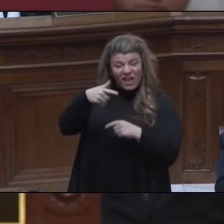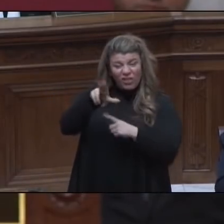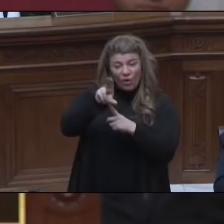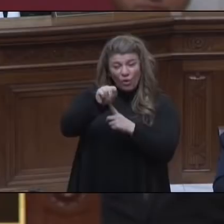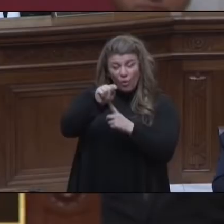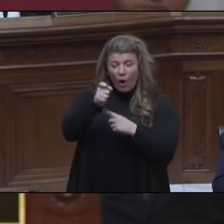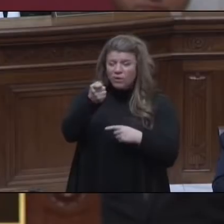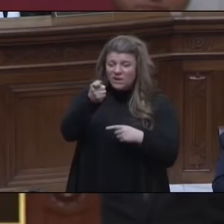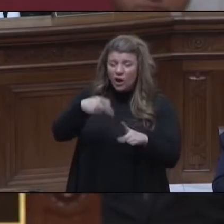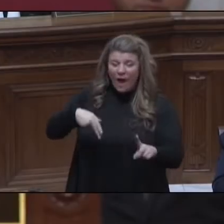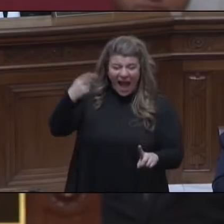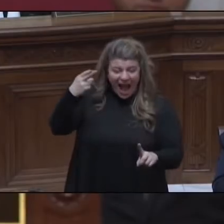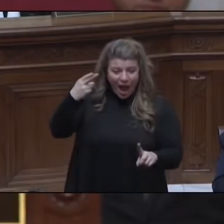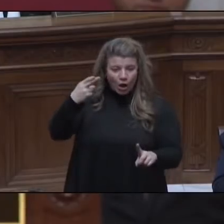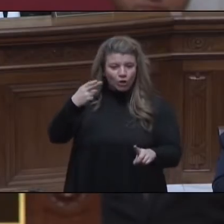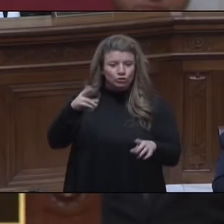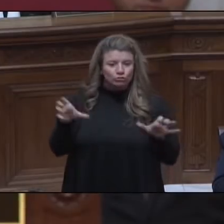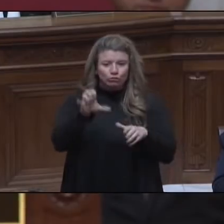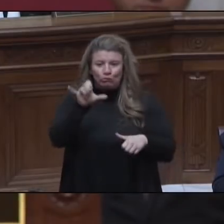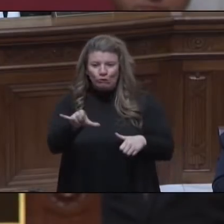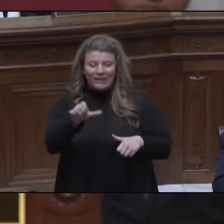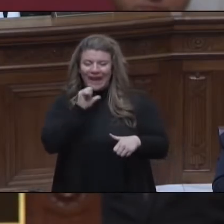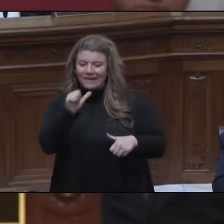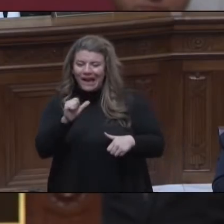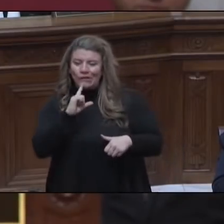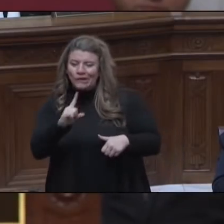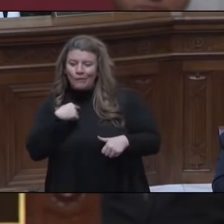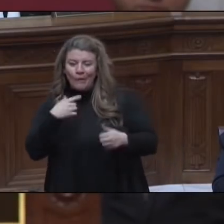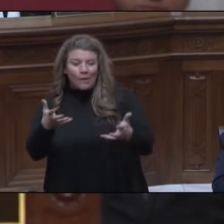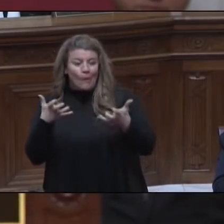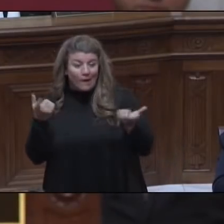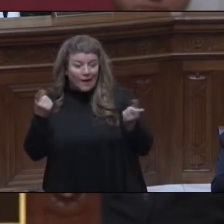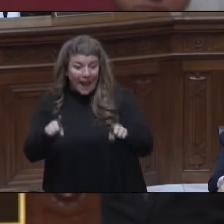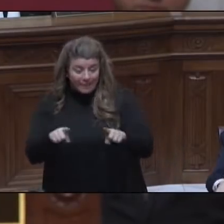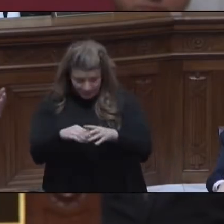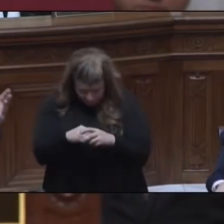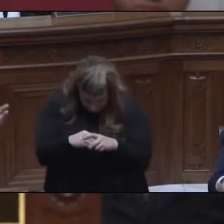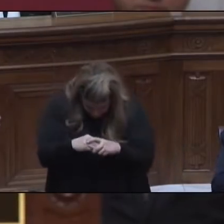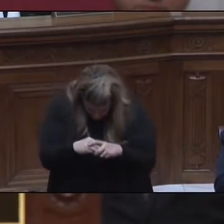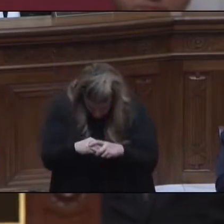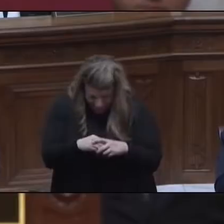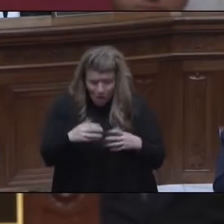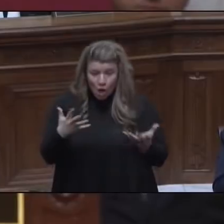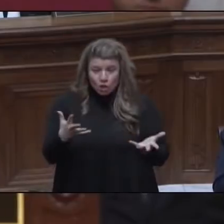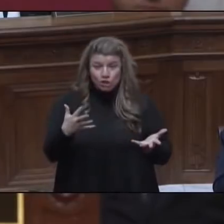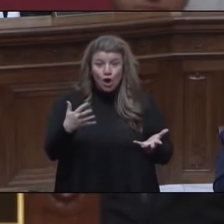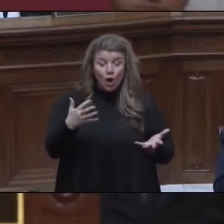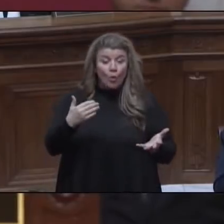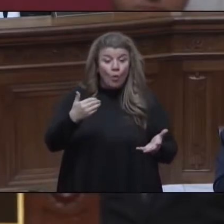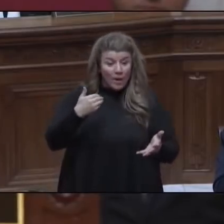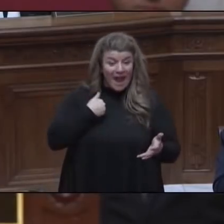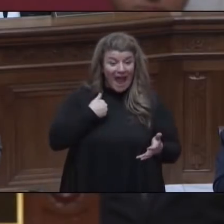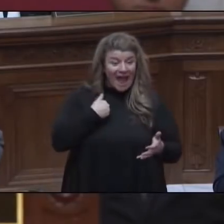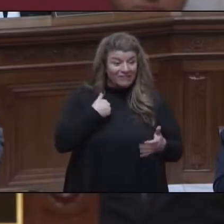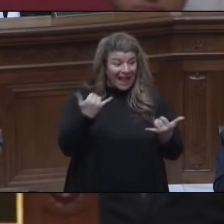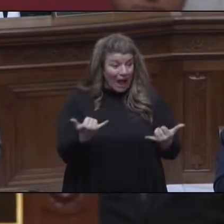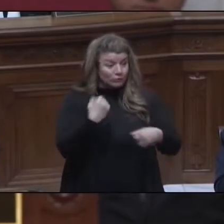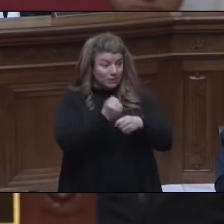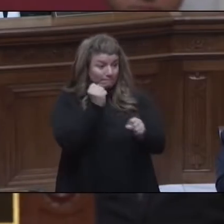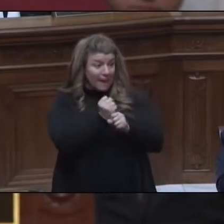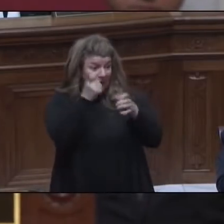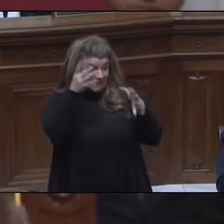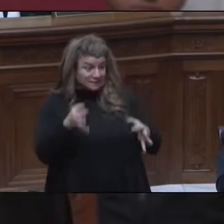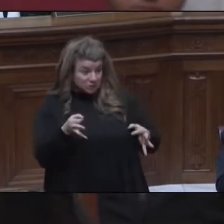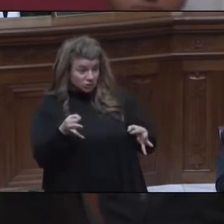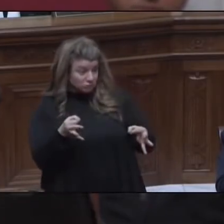higher to pull it off than what we wanted to have happen. So we've got to make a decision.